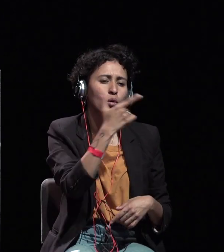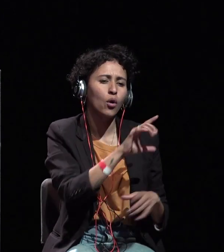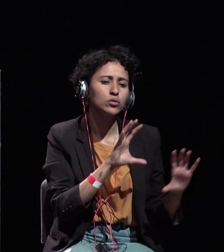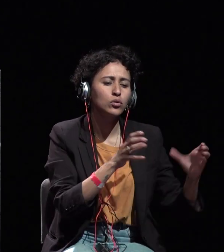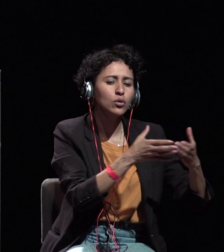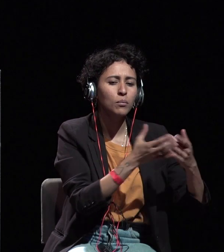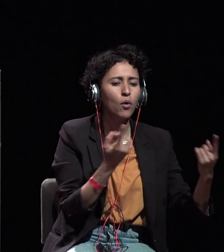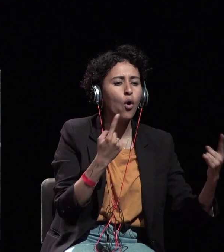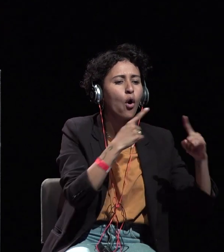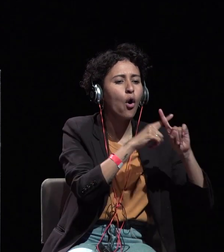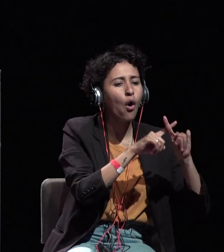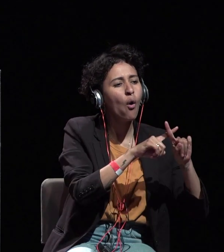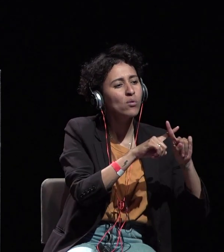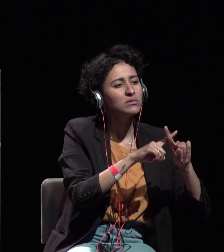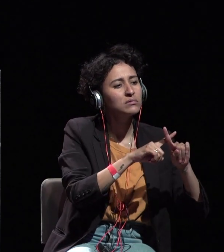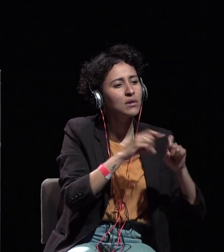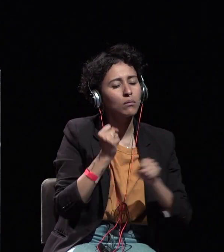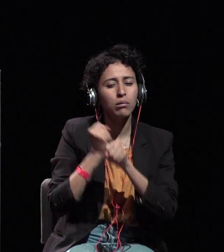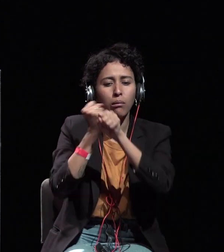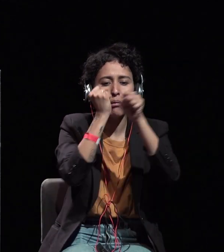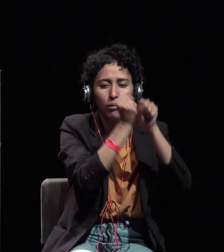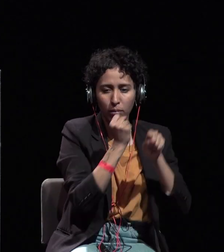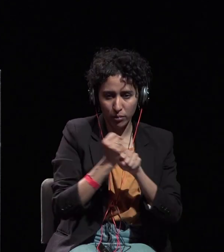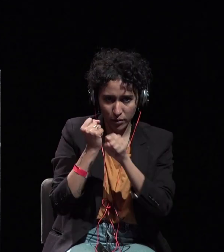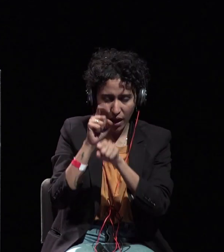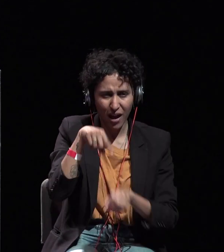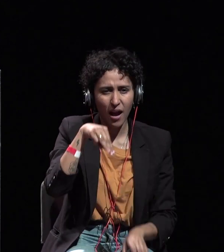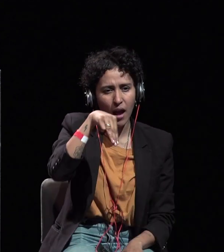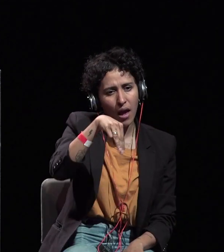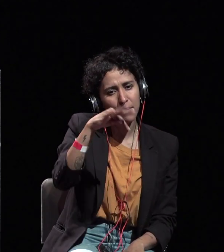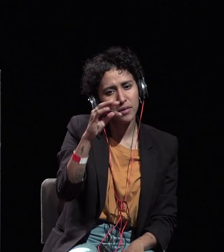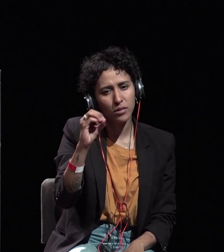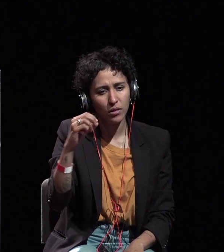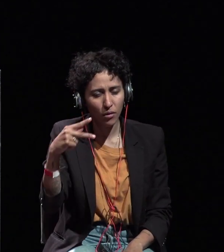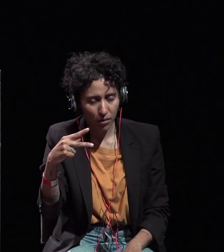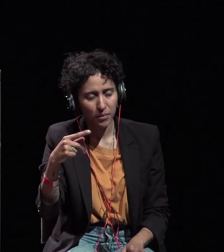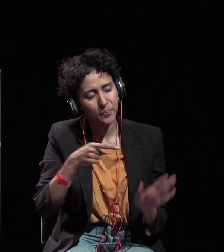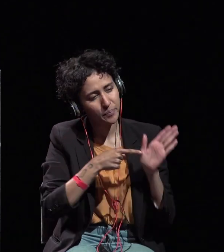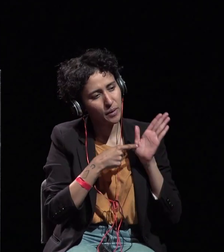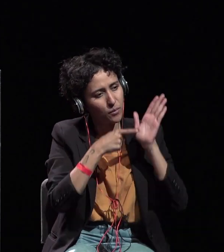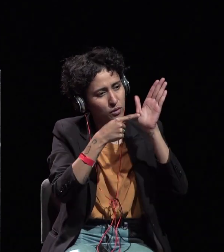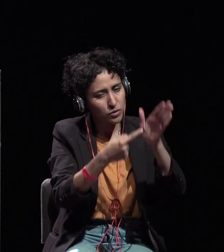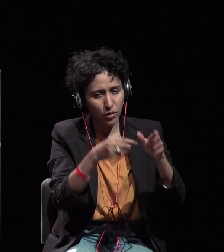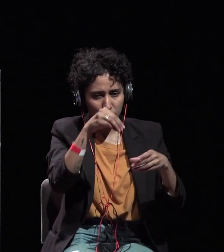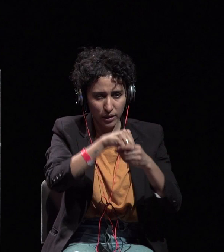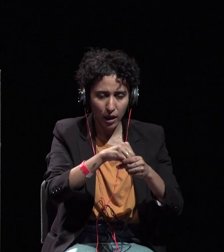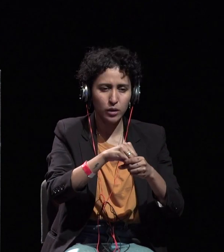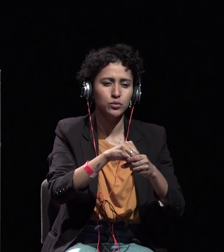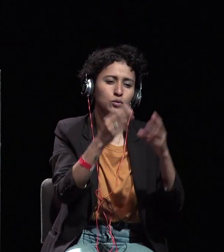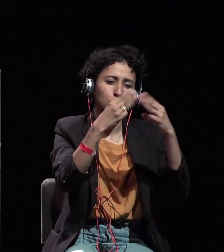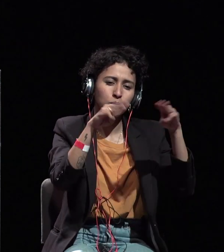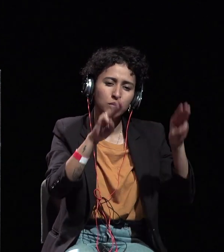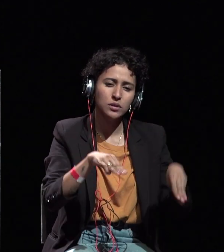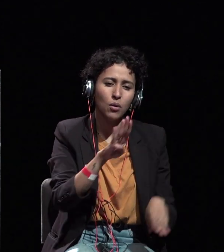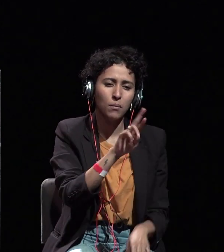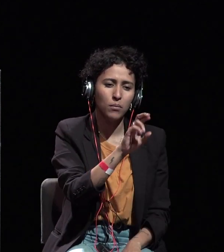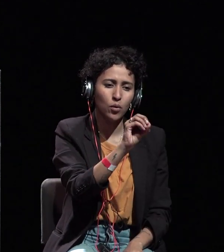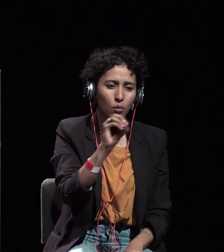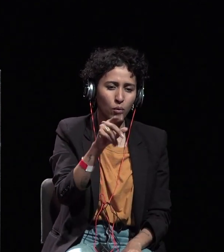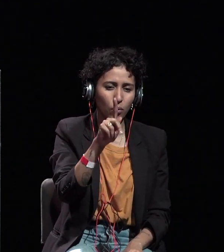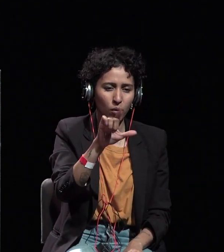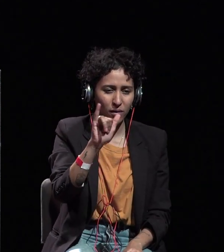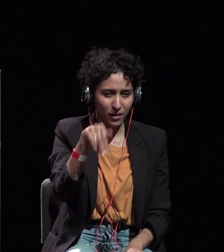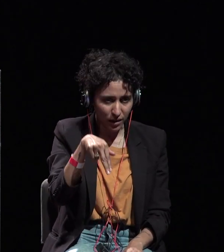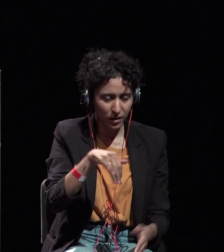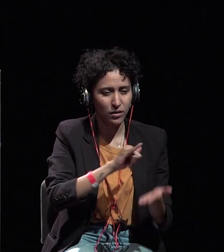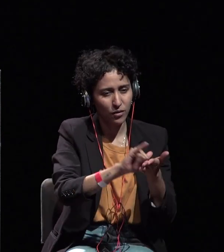MTOP, protested the Brooklyn Museum for hosting the 2016 Brooklyn Real Estate Summit, which directly implicated the museum